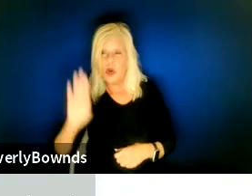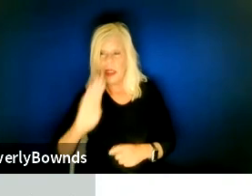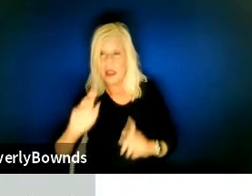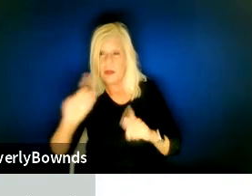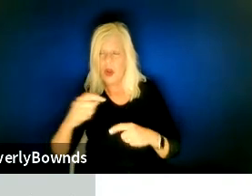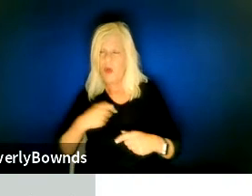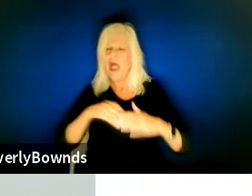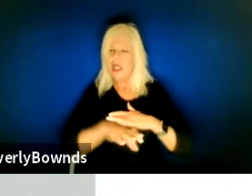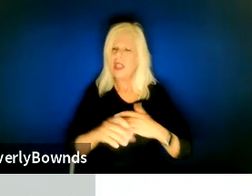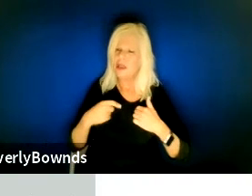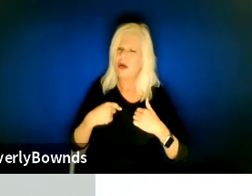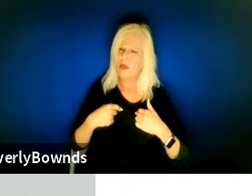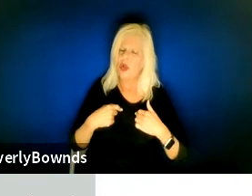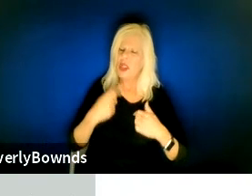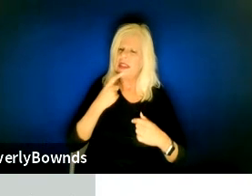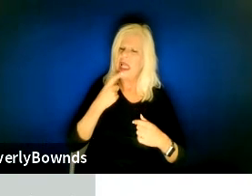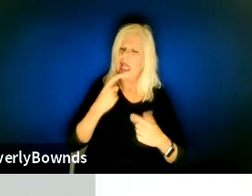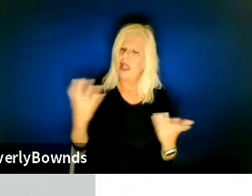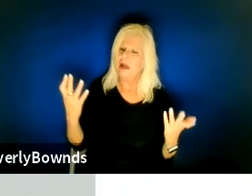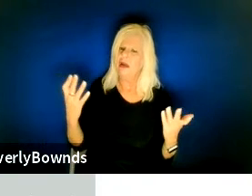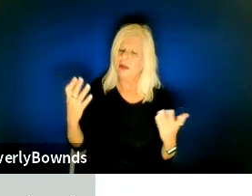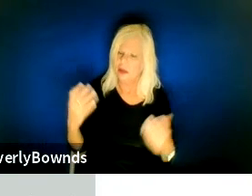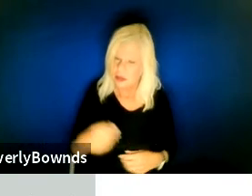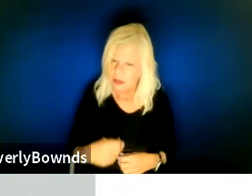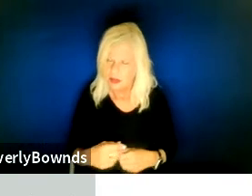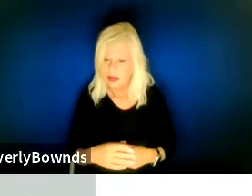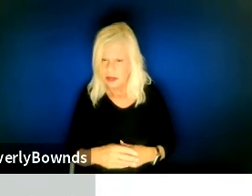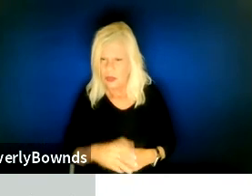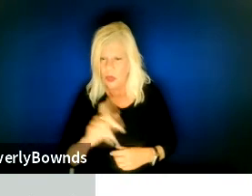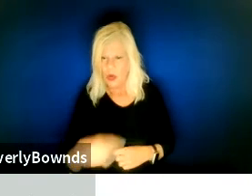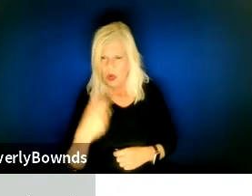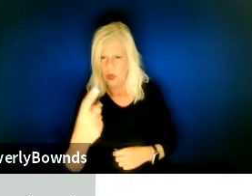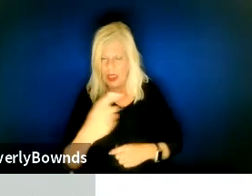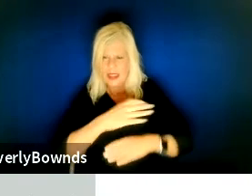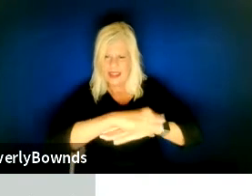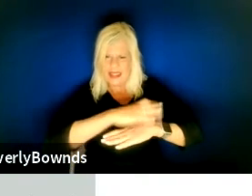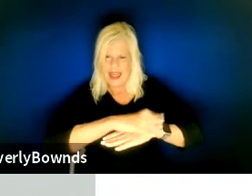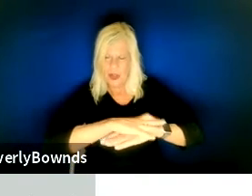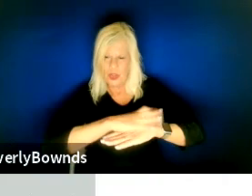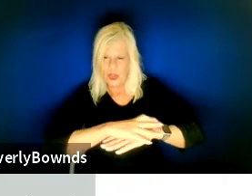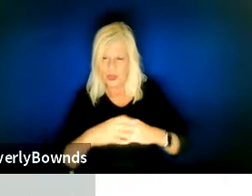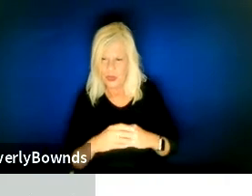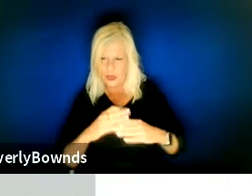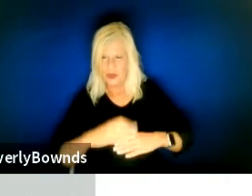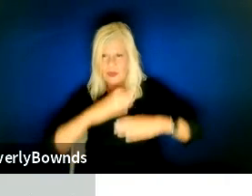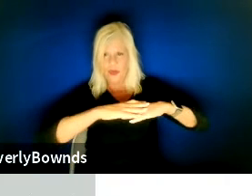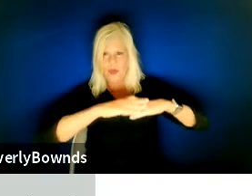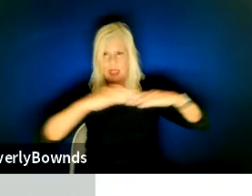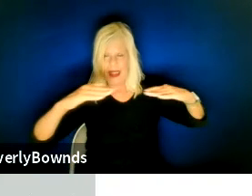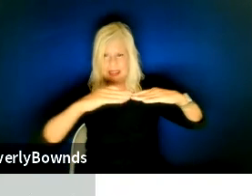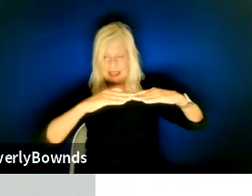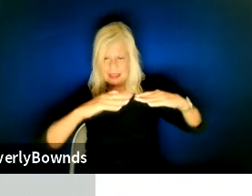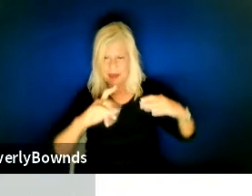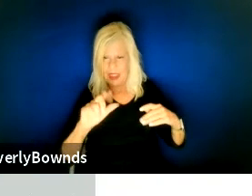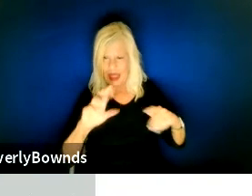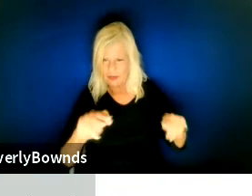it's accessible. There is a single table, and that single table is on a raised platform, and you